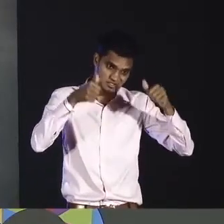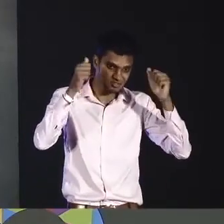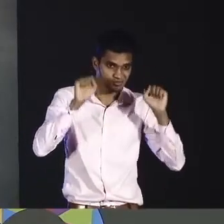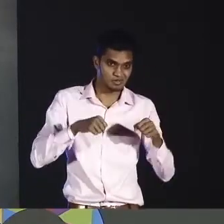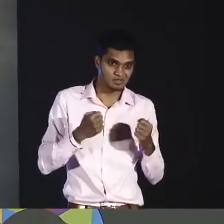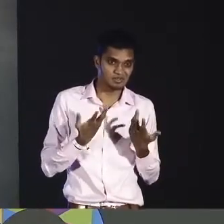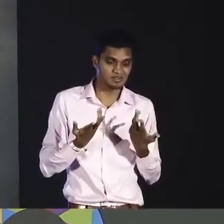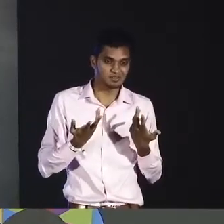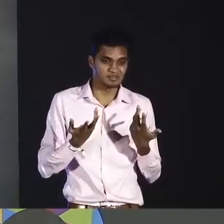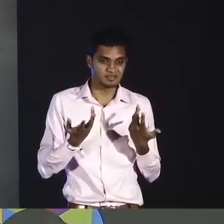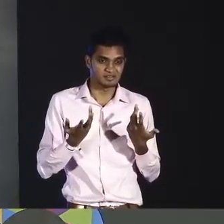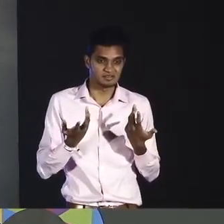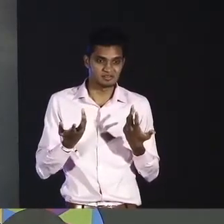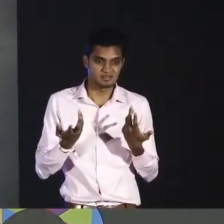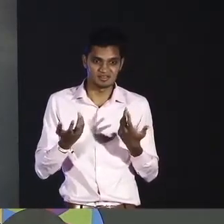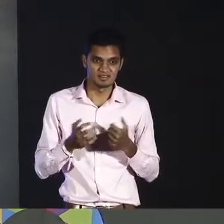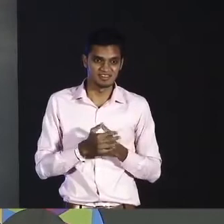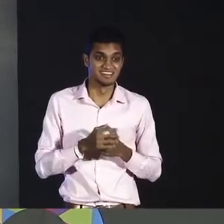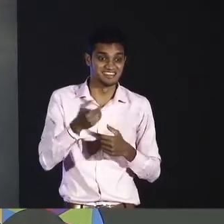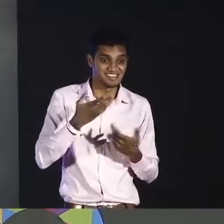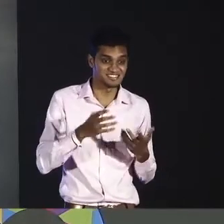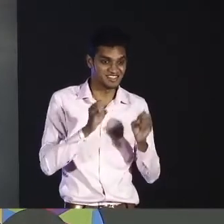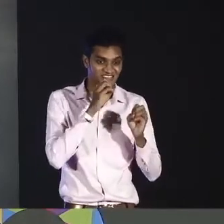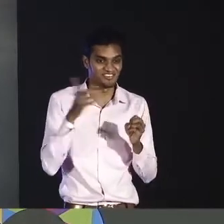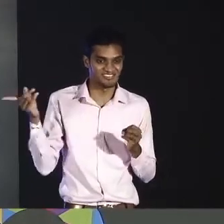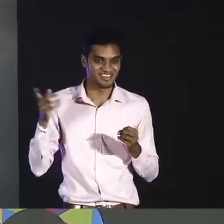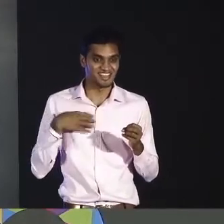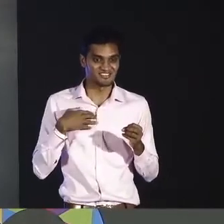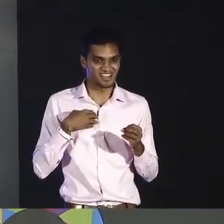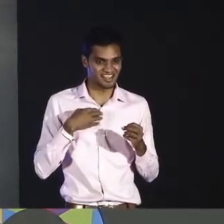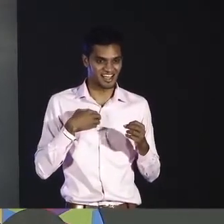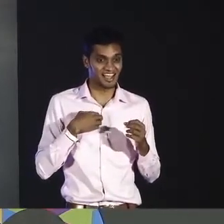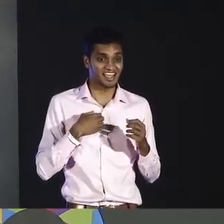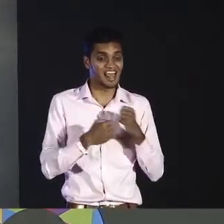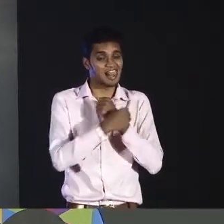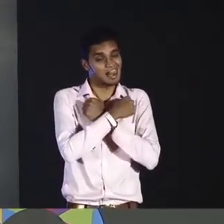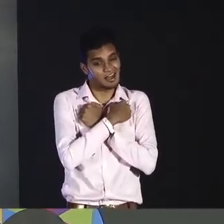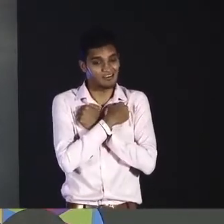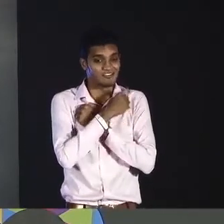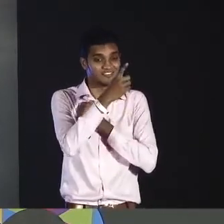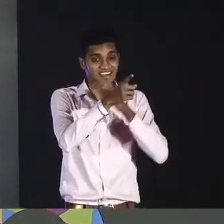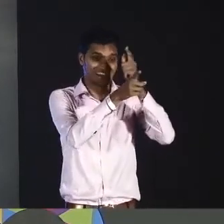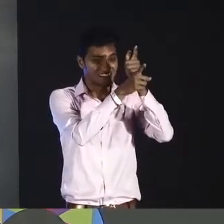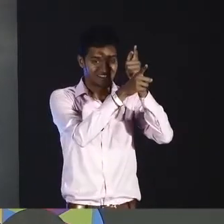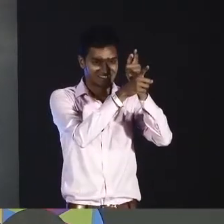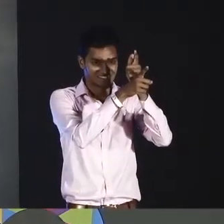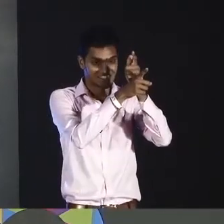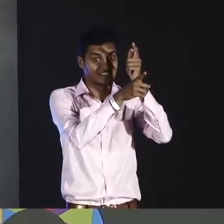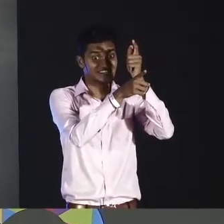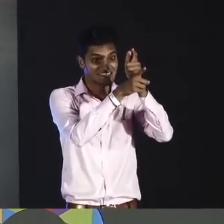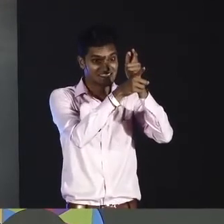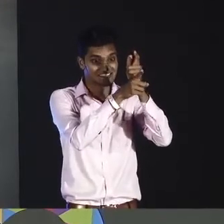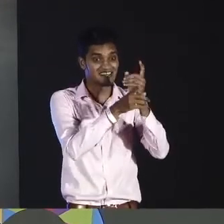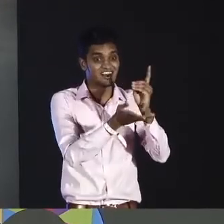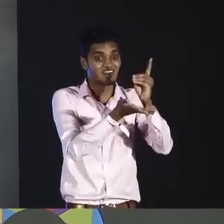teacher loves his daughter, so I love my teacher's daughter." Does it make sense? Or means for you all it's better. "I love my neighbor and my neighbor loves his wife, so I love my neighbor's wife," or